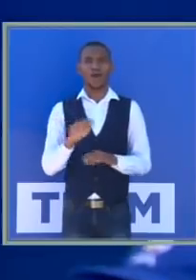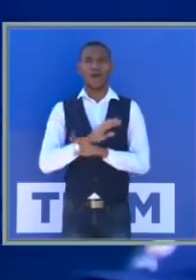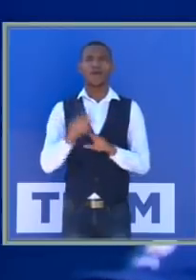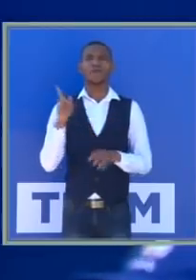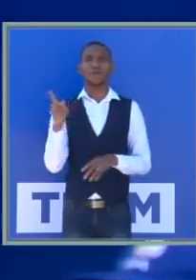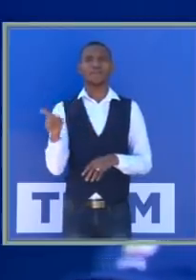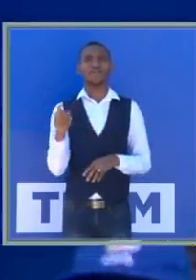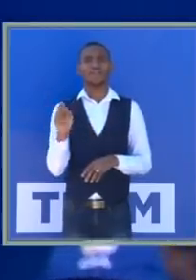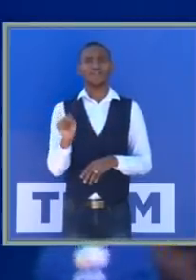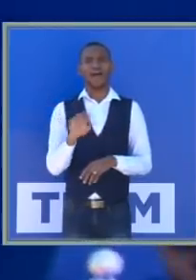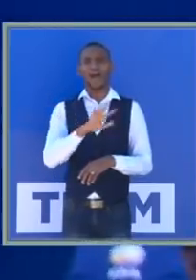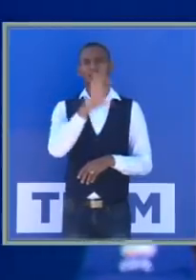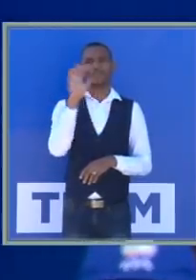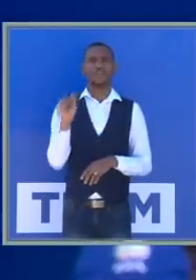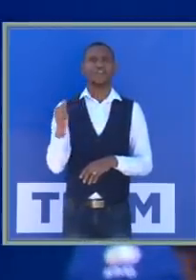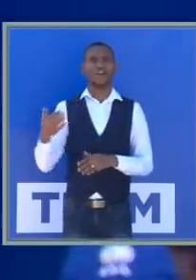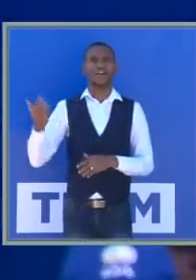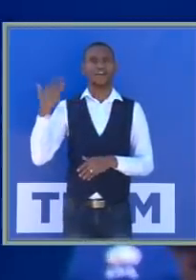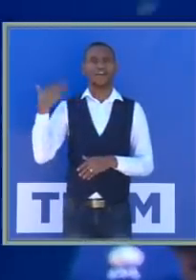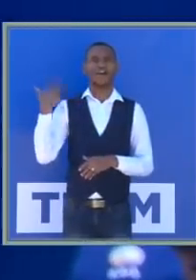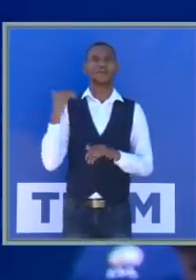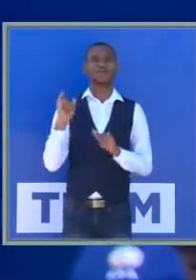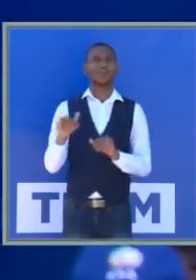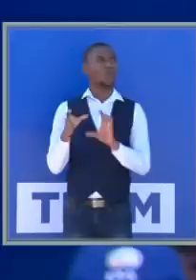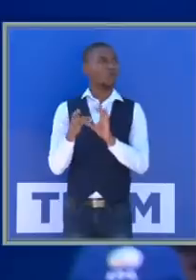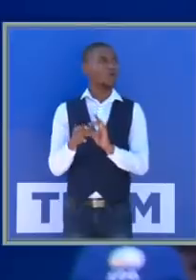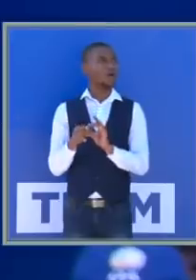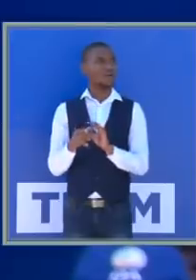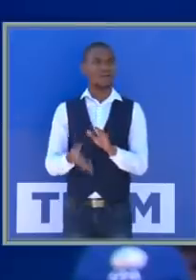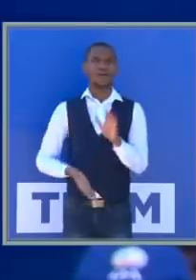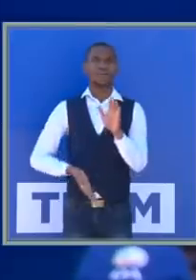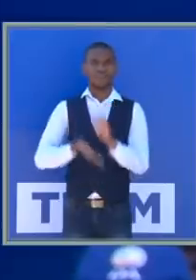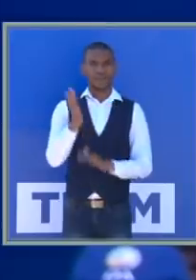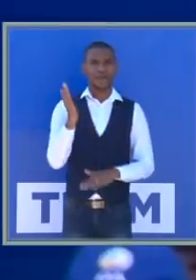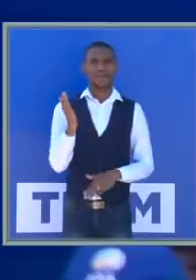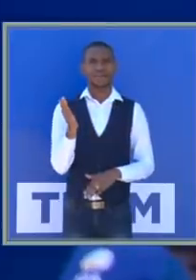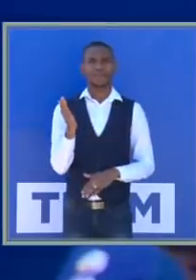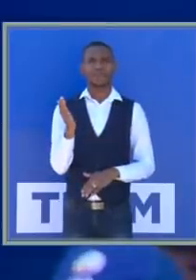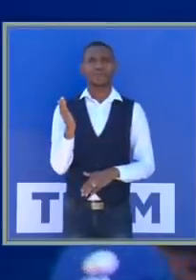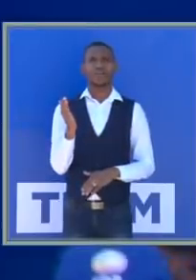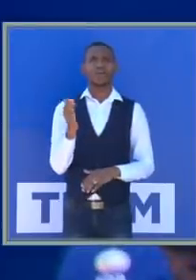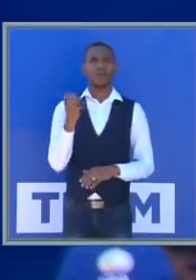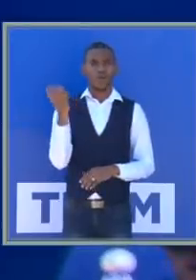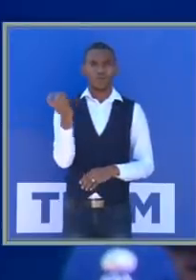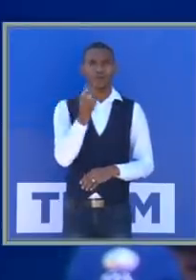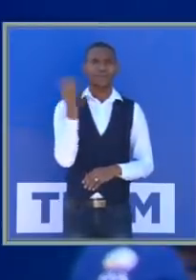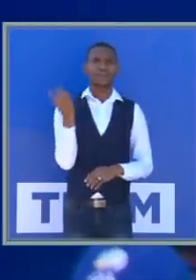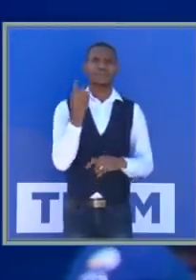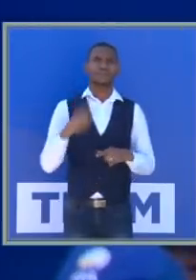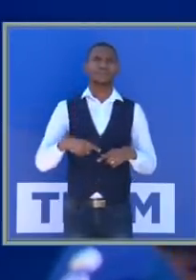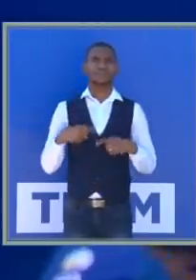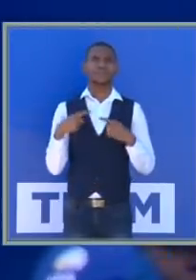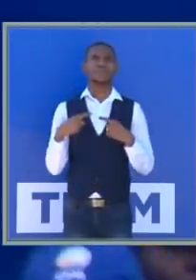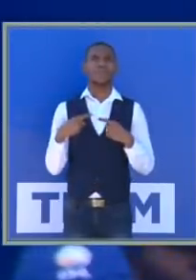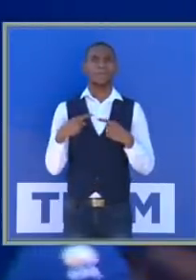Africa. Kale udutsi hai. Tsamaya. Oipatlela tsa